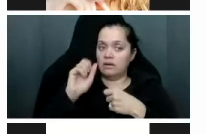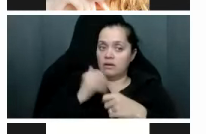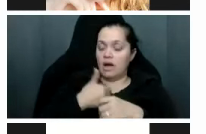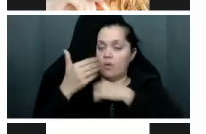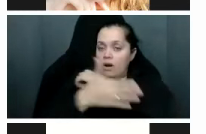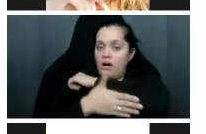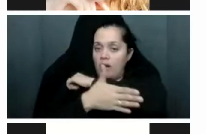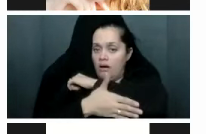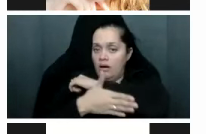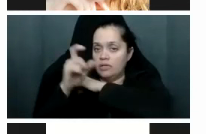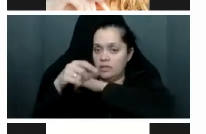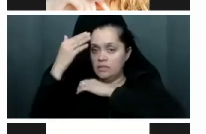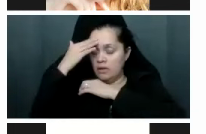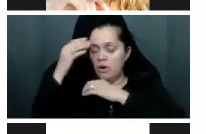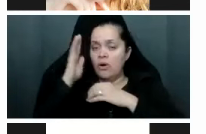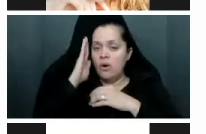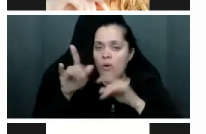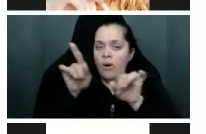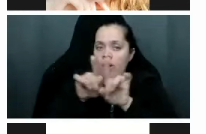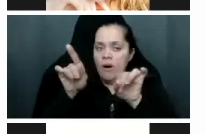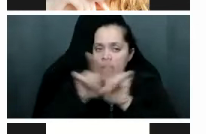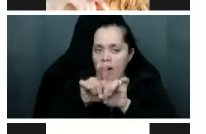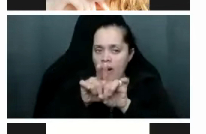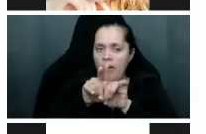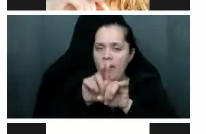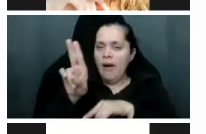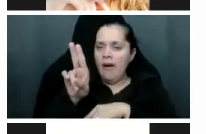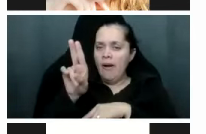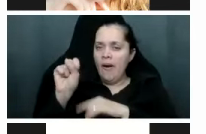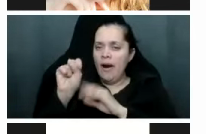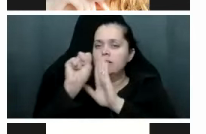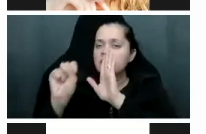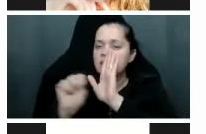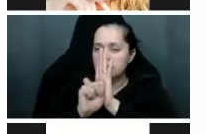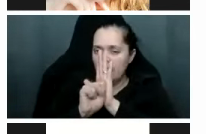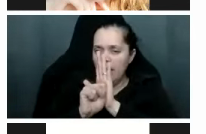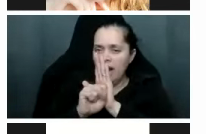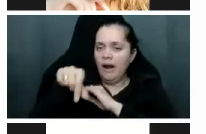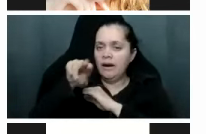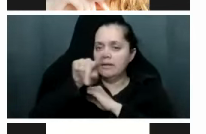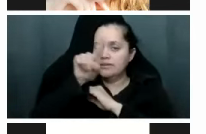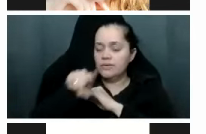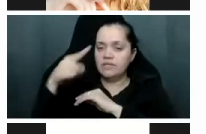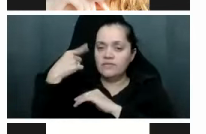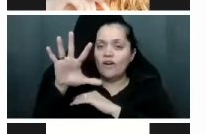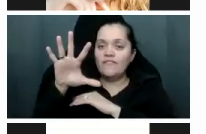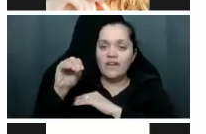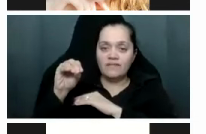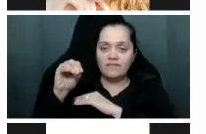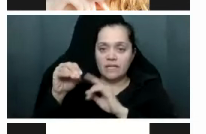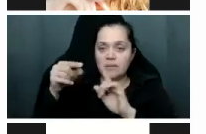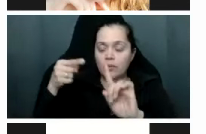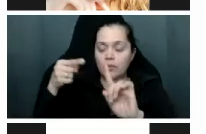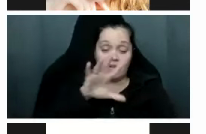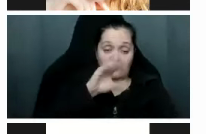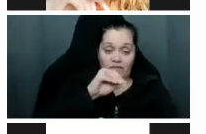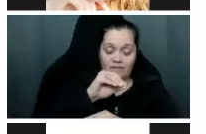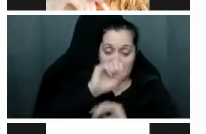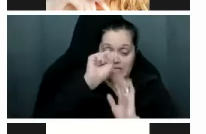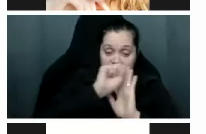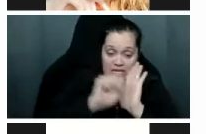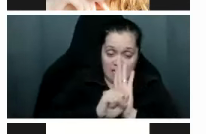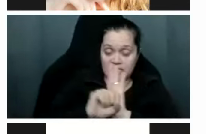country. Therefore, there will also be a US states quiz for 50 points, the 50 states for 50